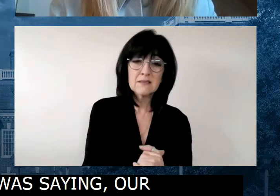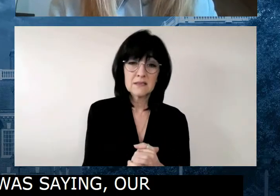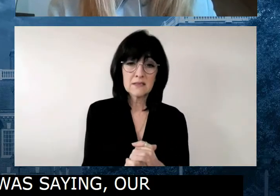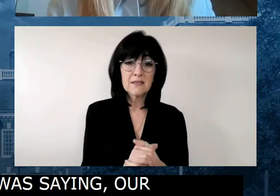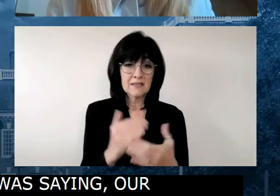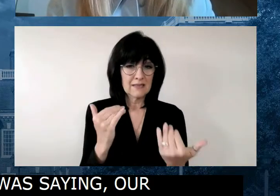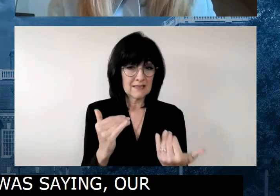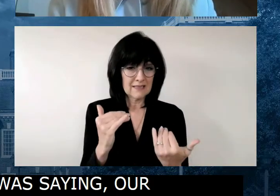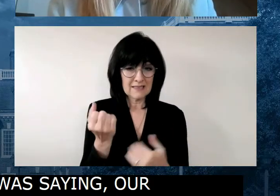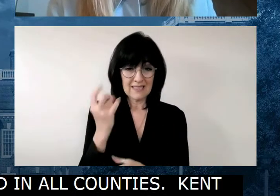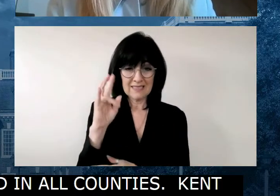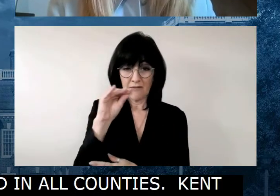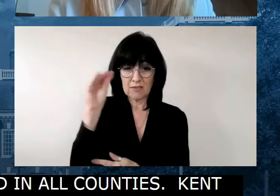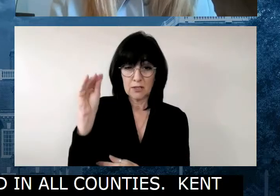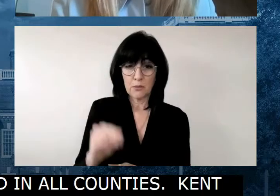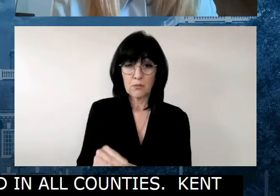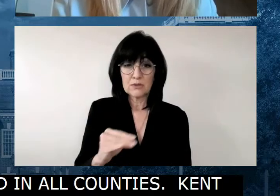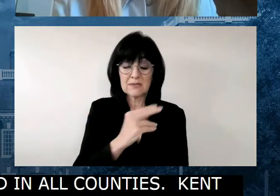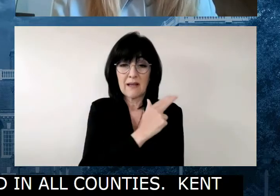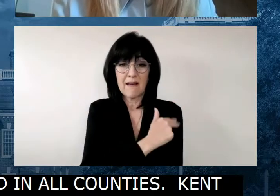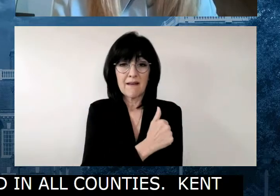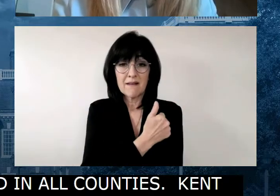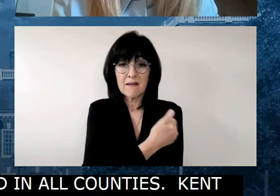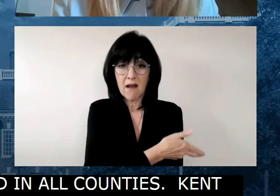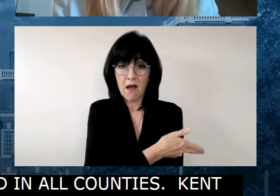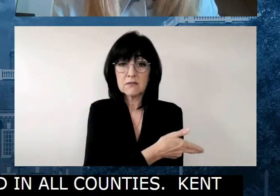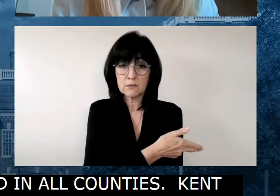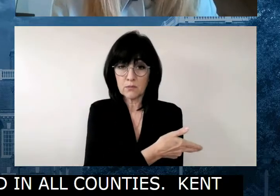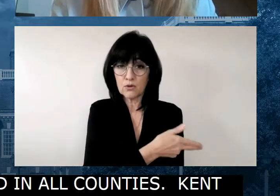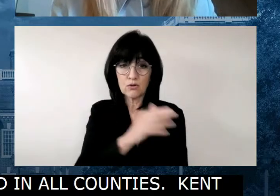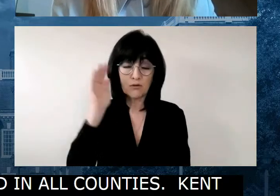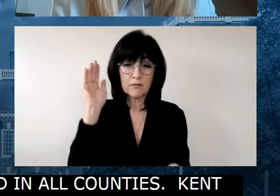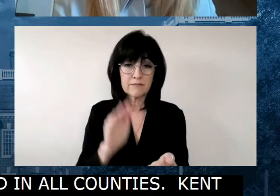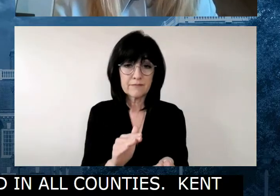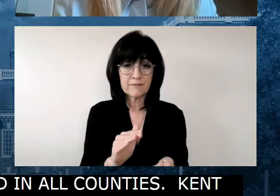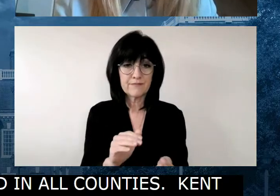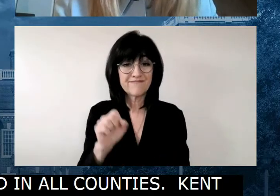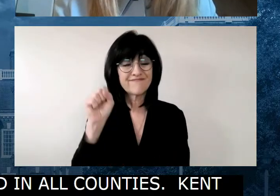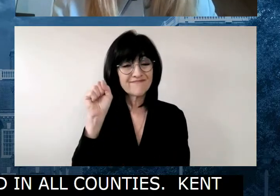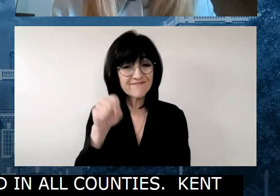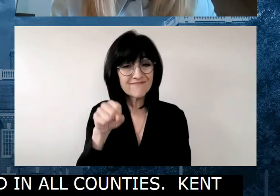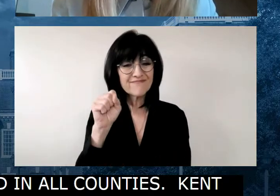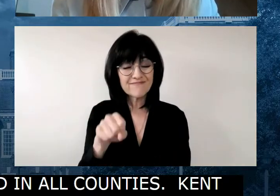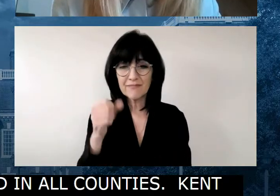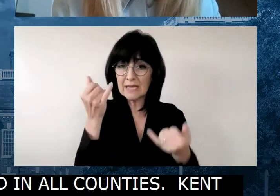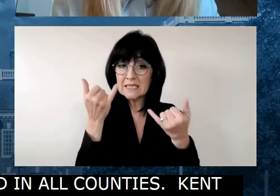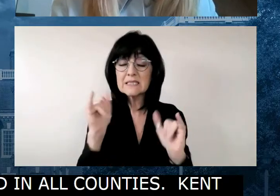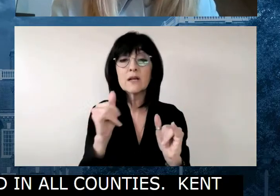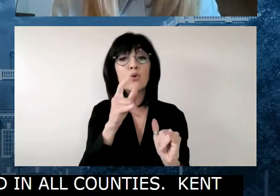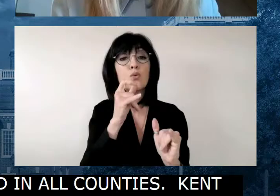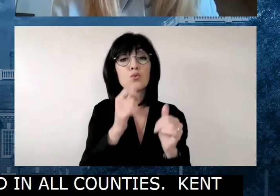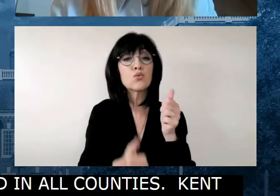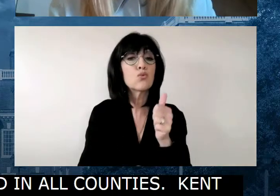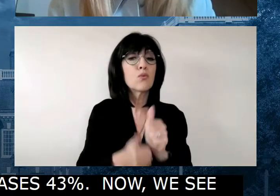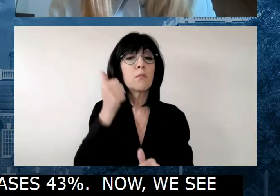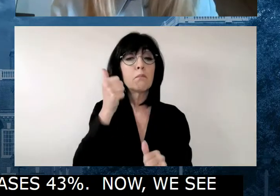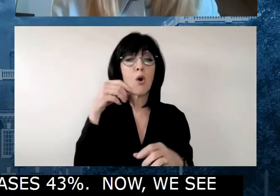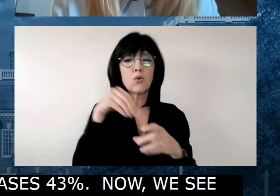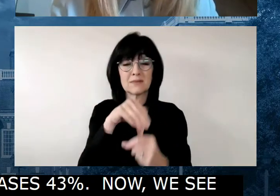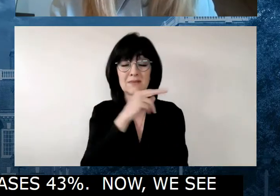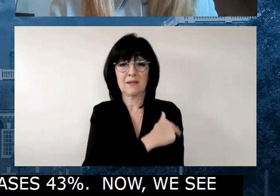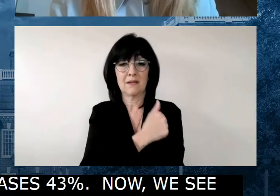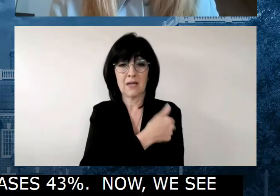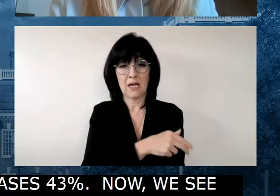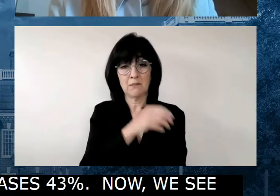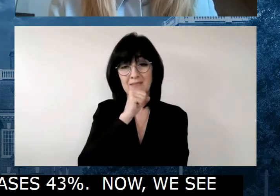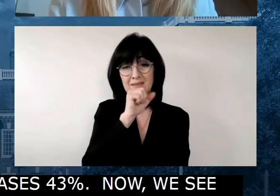17%. Now, we still see the highest case rates among our 18 to 49-year-olds, which also